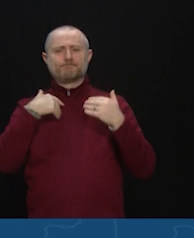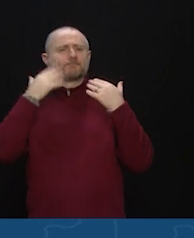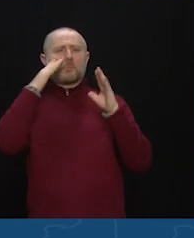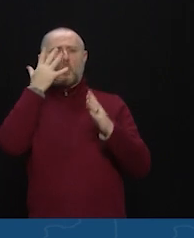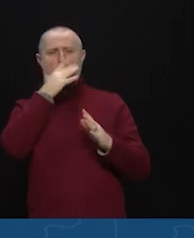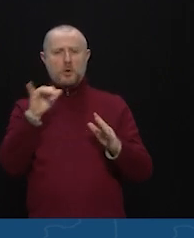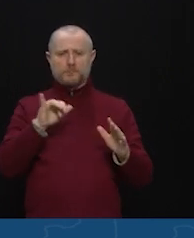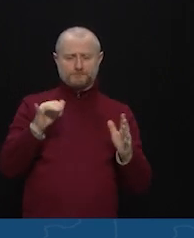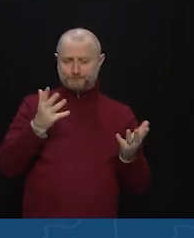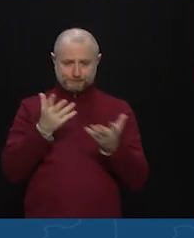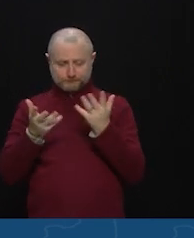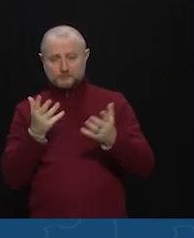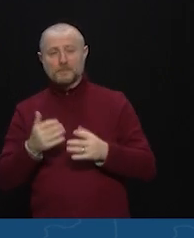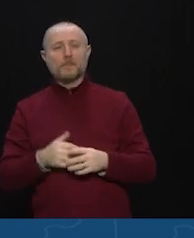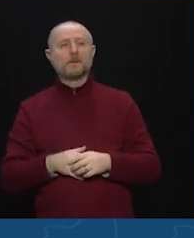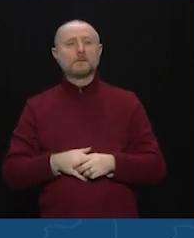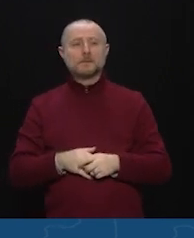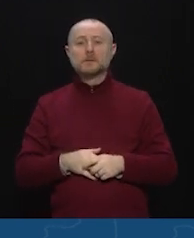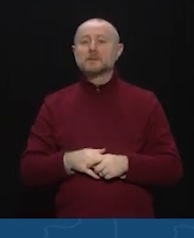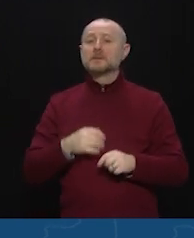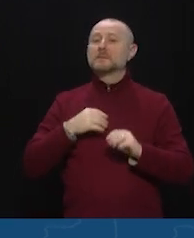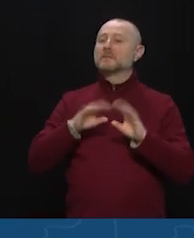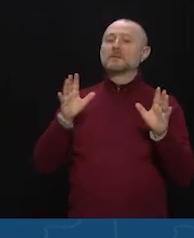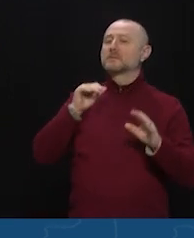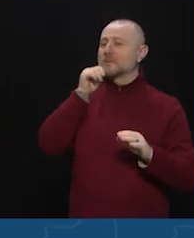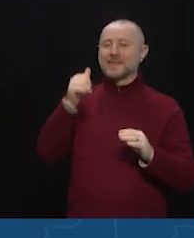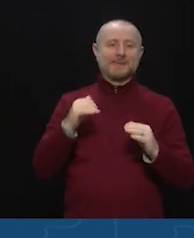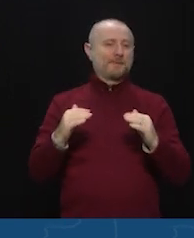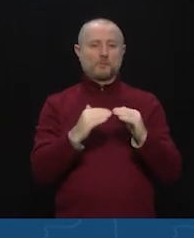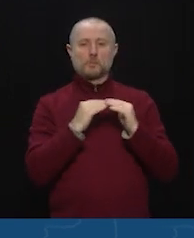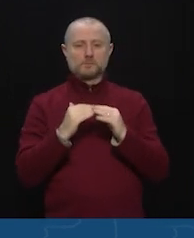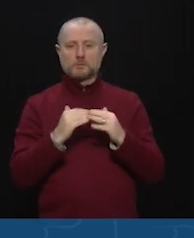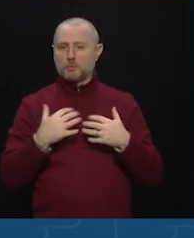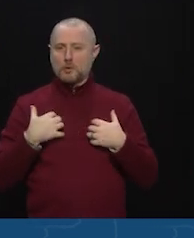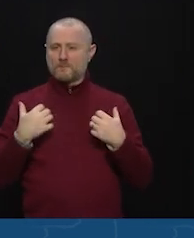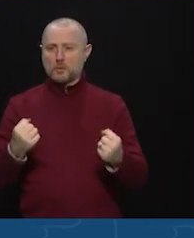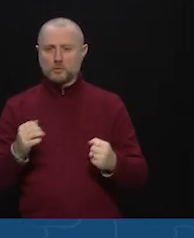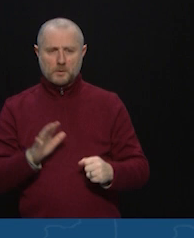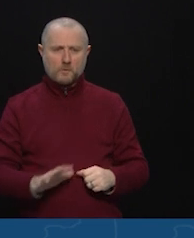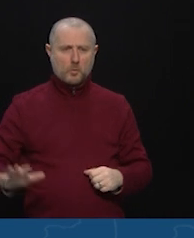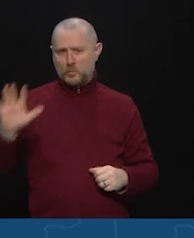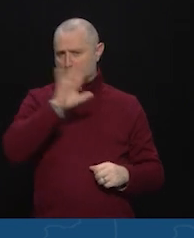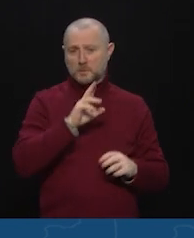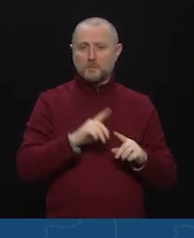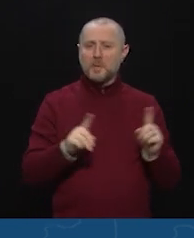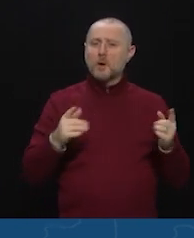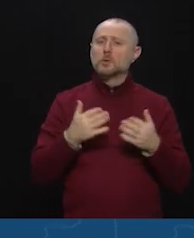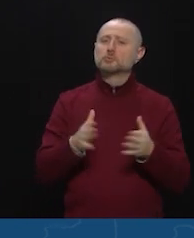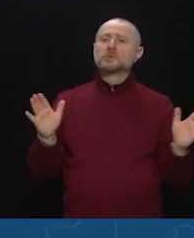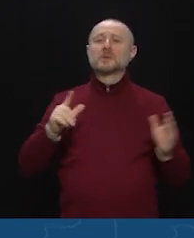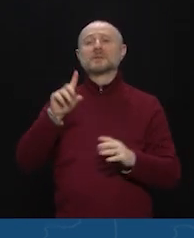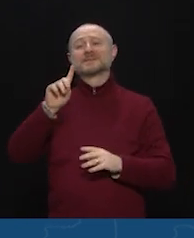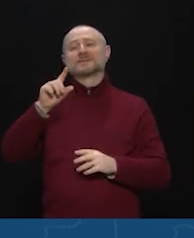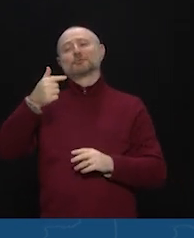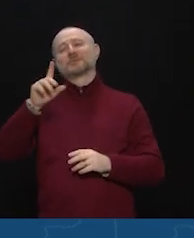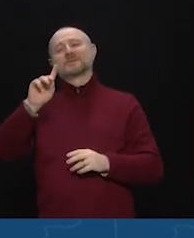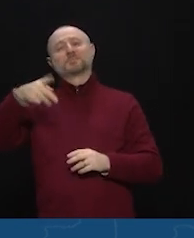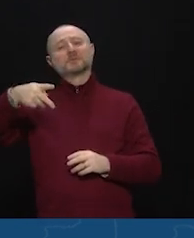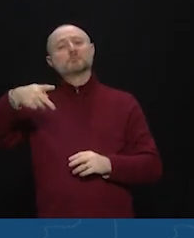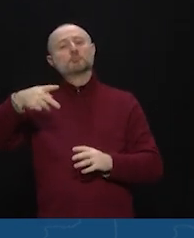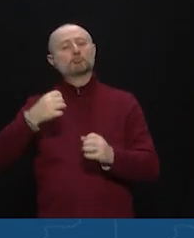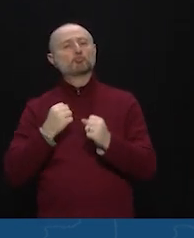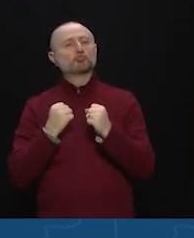an uneven recovery, which we'll talk about. But overall, GDP was very strong and